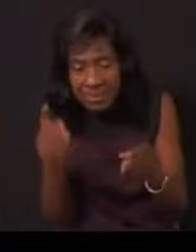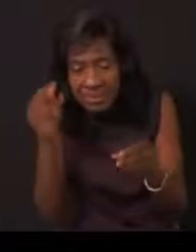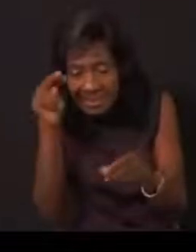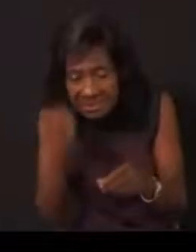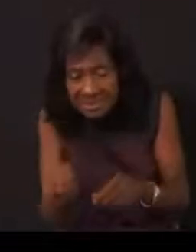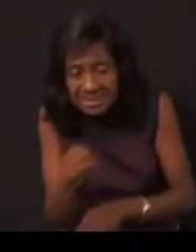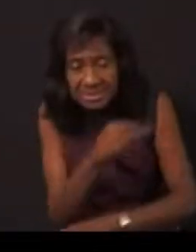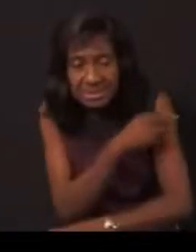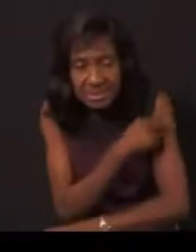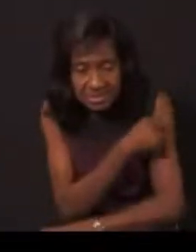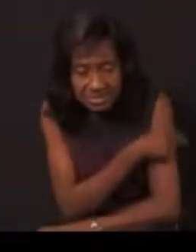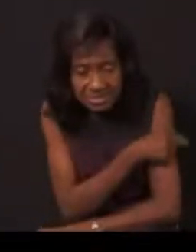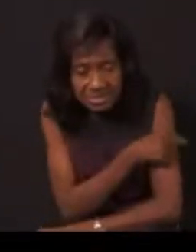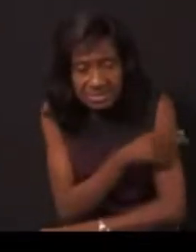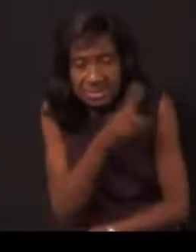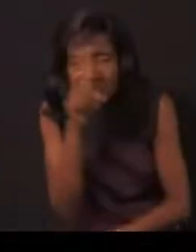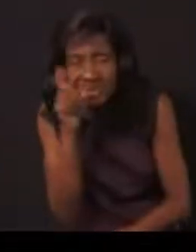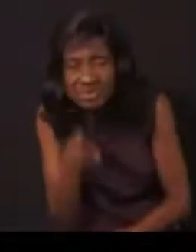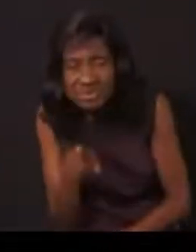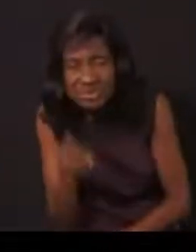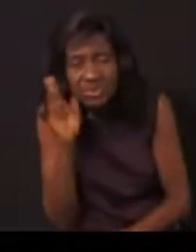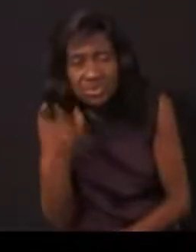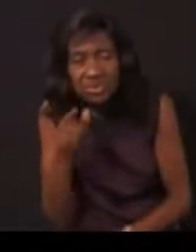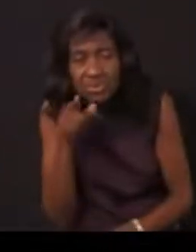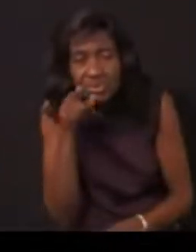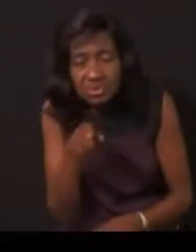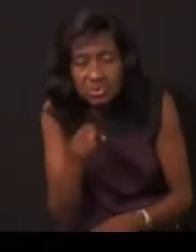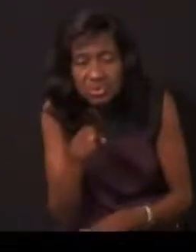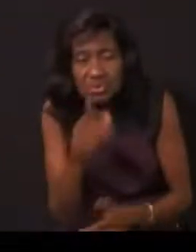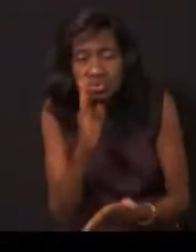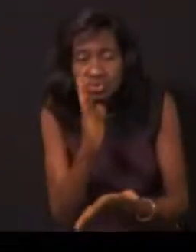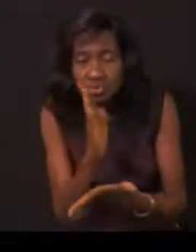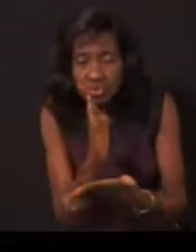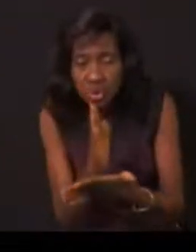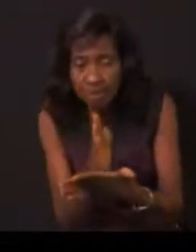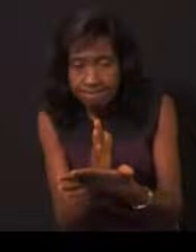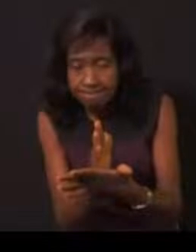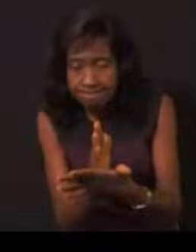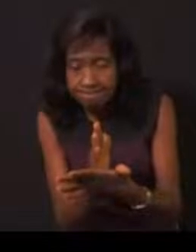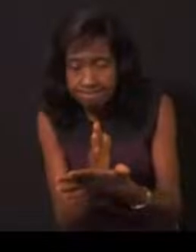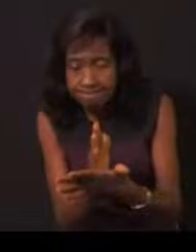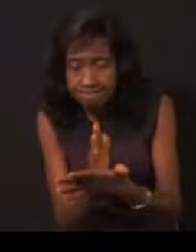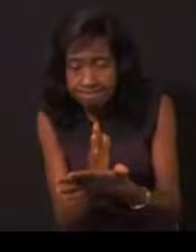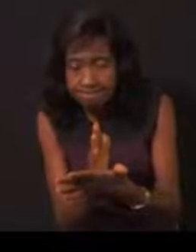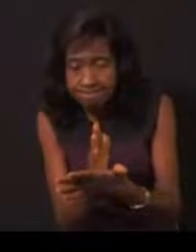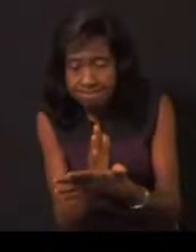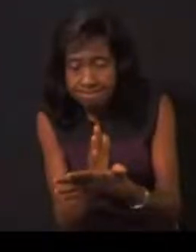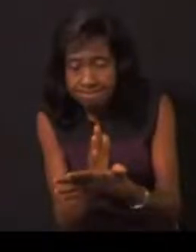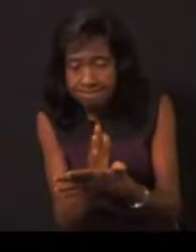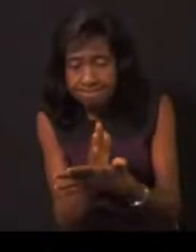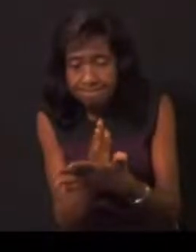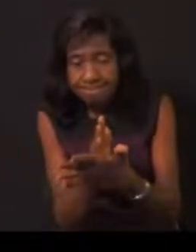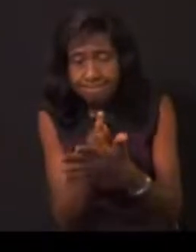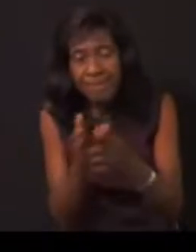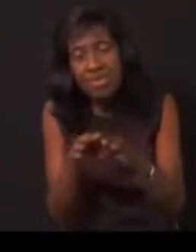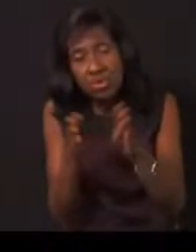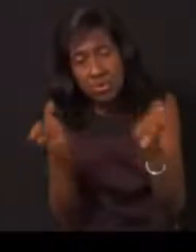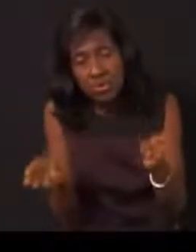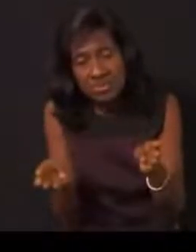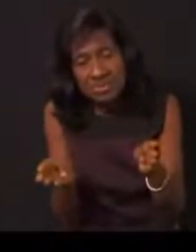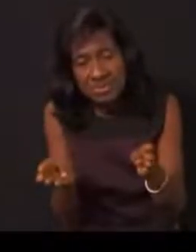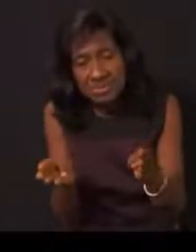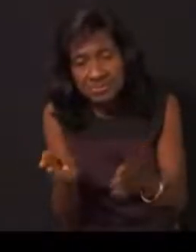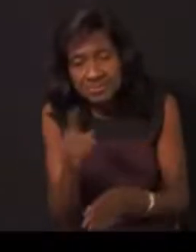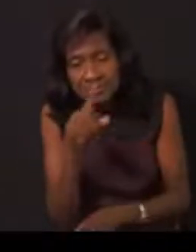reason for delaying the reopening at some point, if it gets to that level where we see that we don't have enough hospital beds? Well, that was the